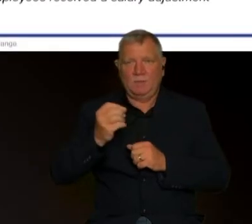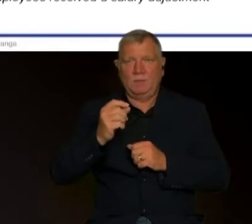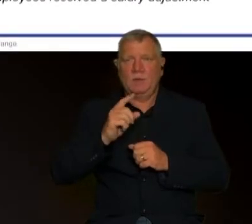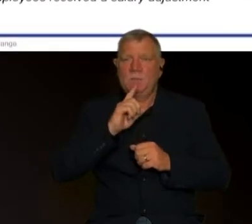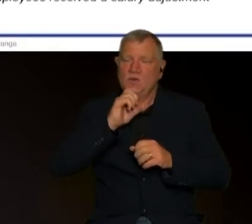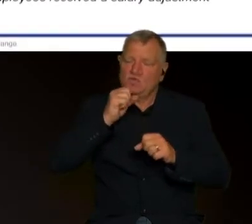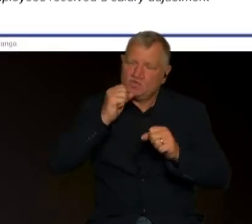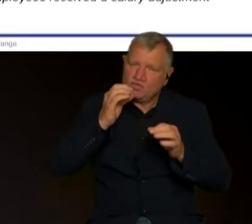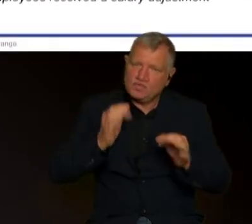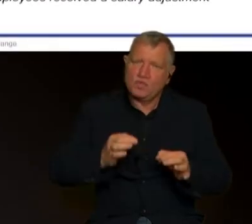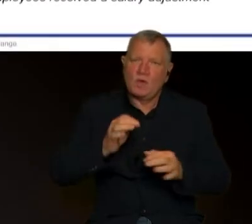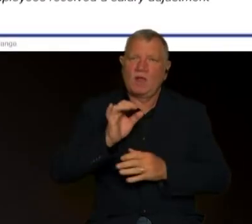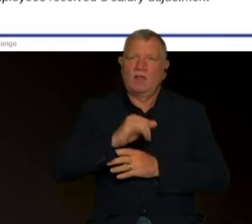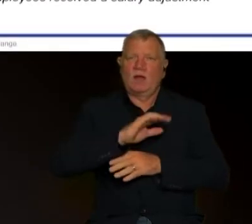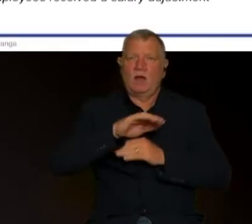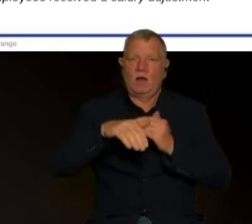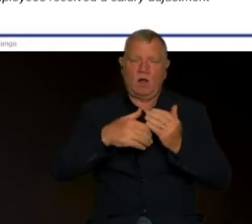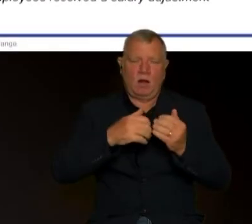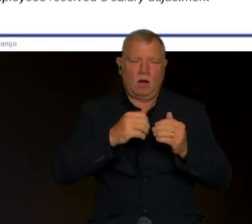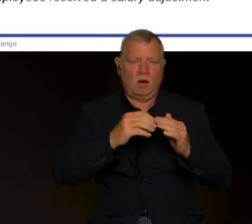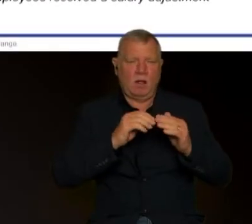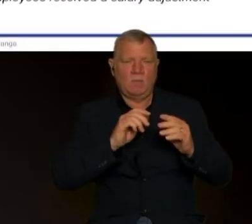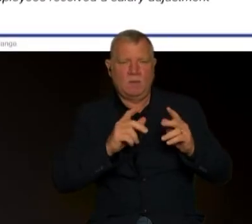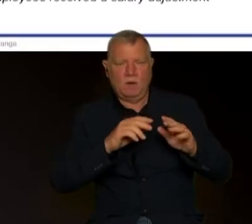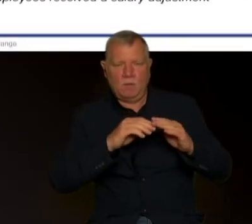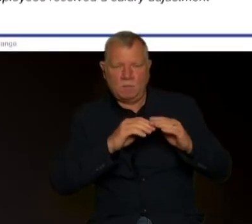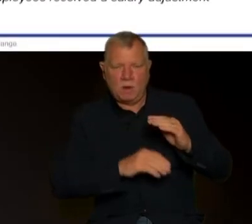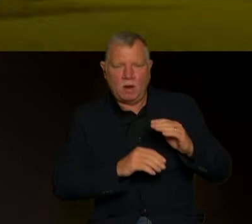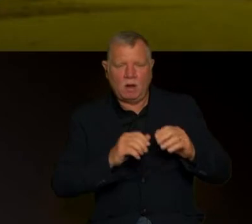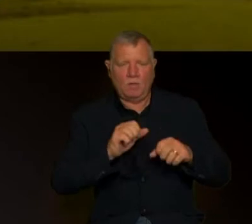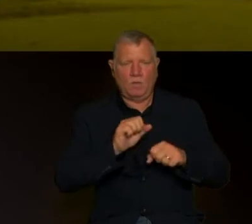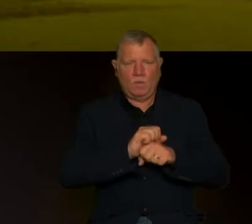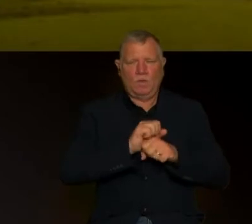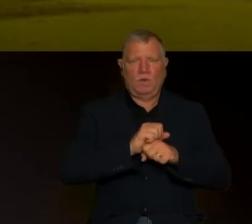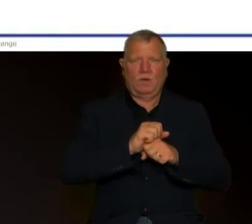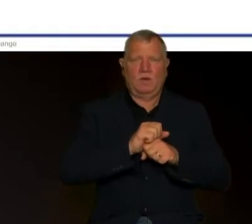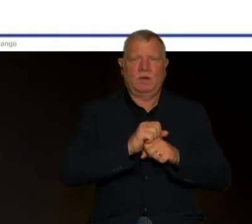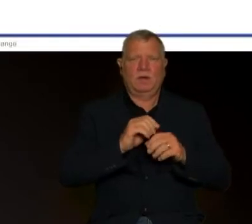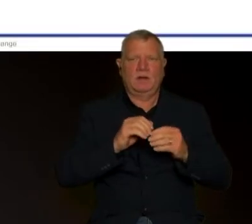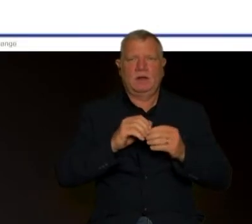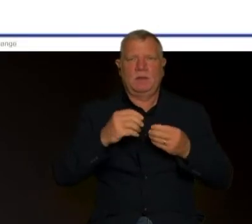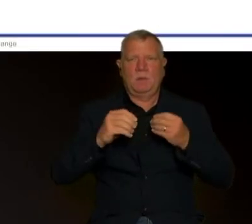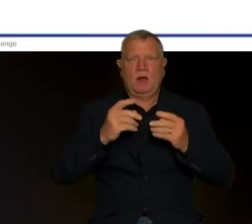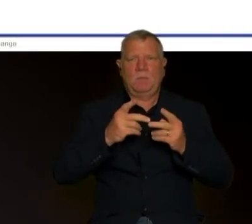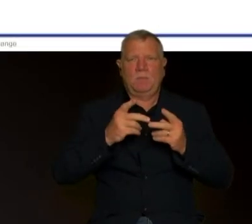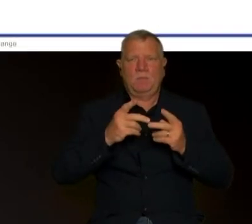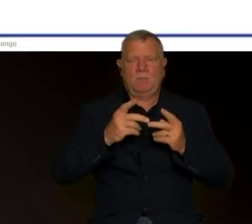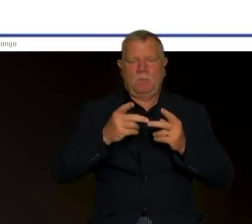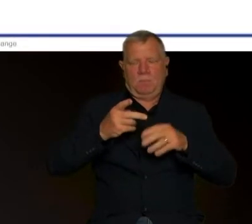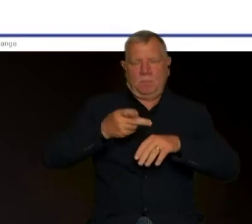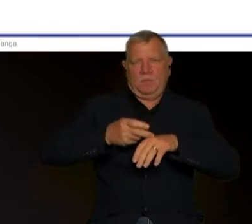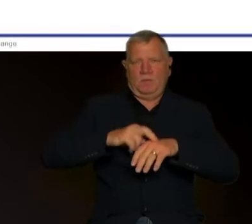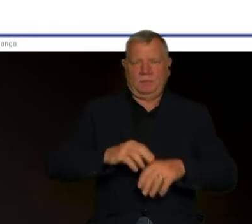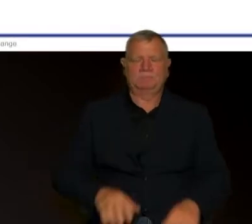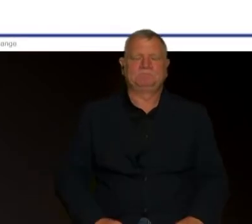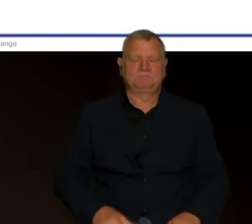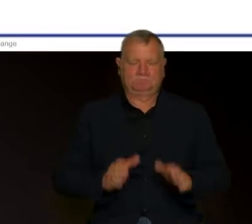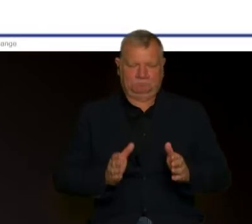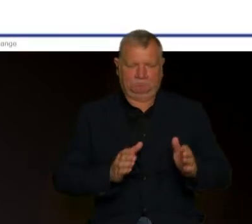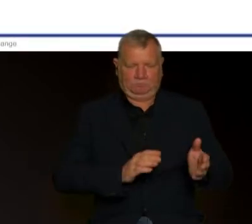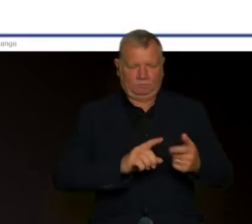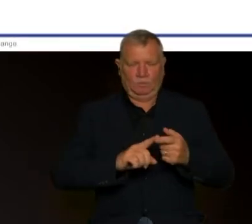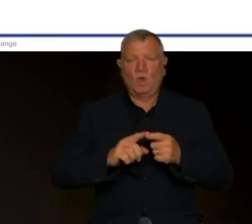the job market. And this is the vision of the government, to make sure that no employee is below the job market in Puerto Rico.